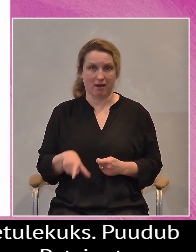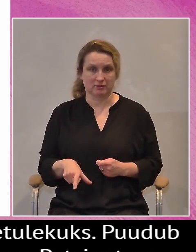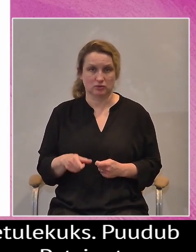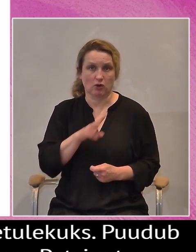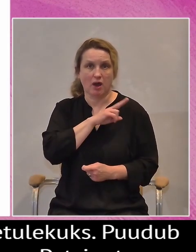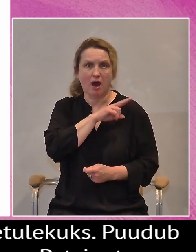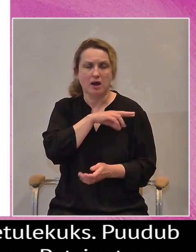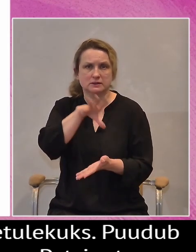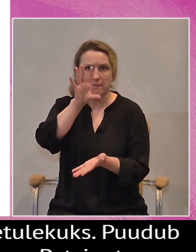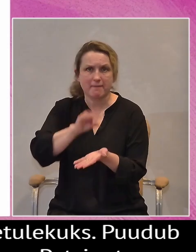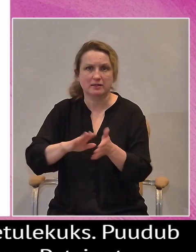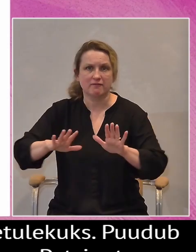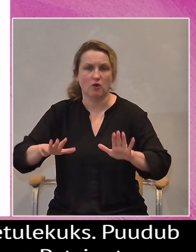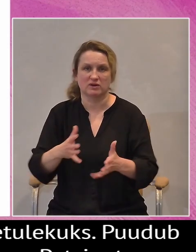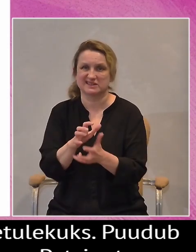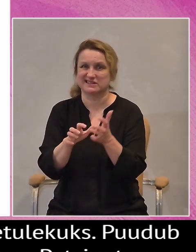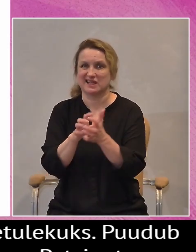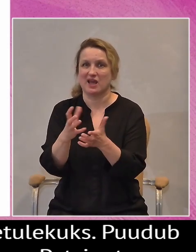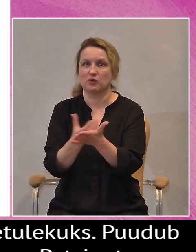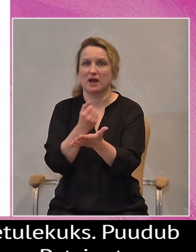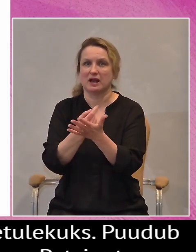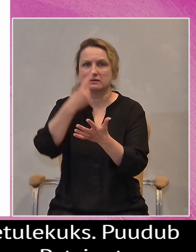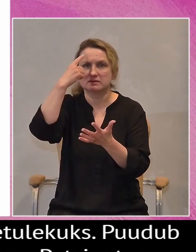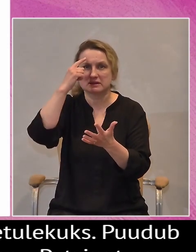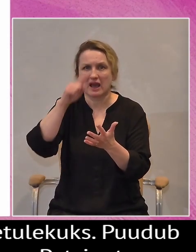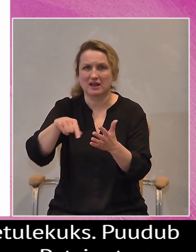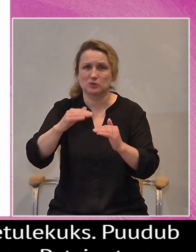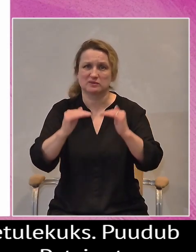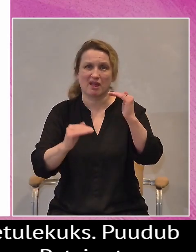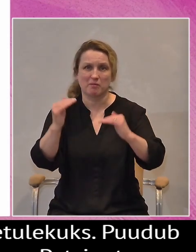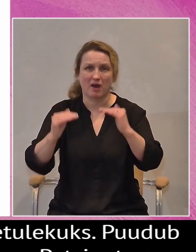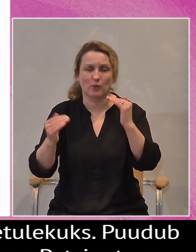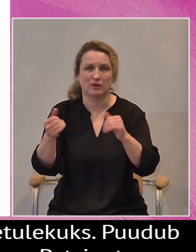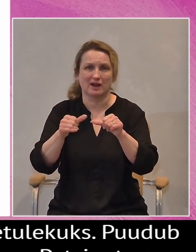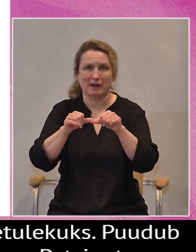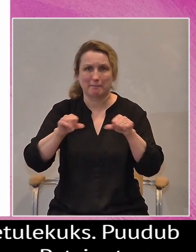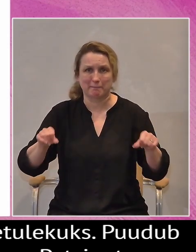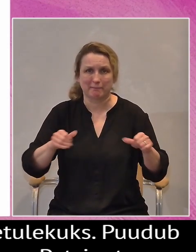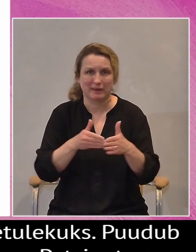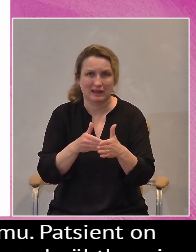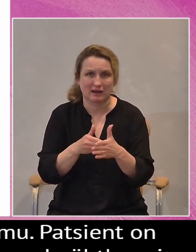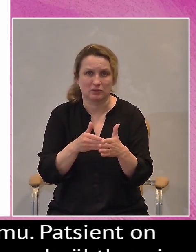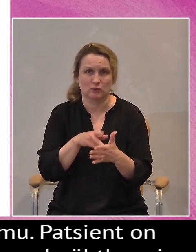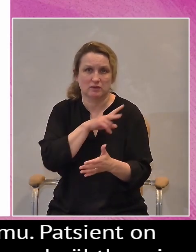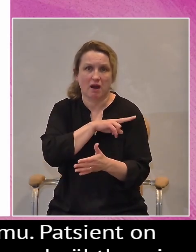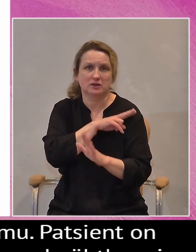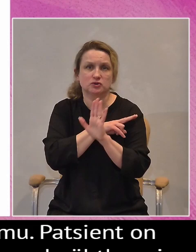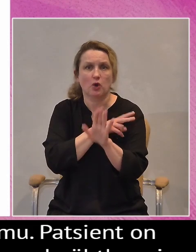own treatment coordinator. It's difficult to find competent doctors. There is